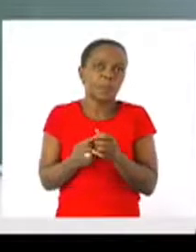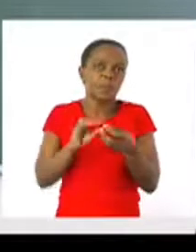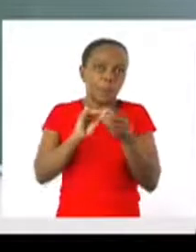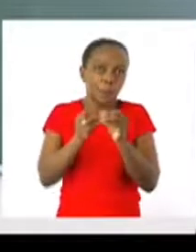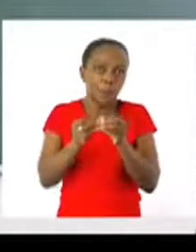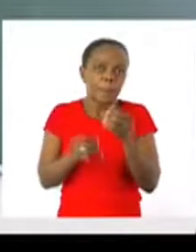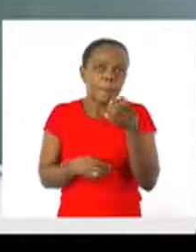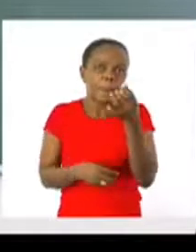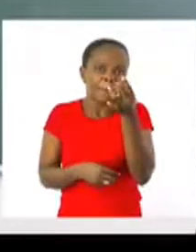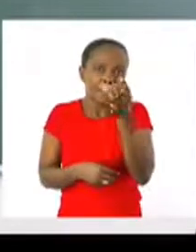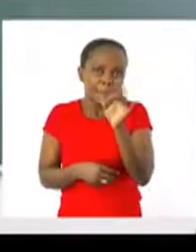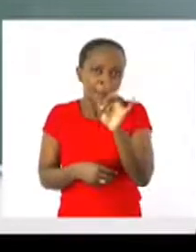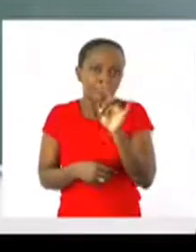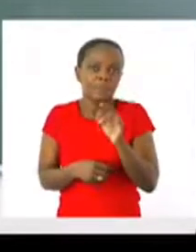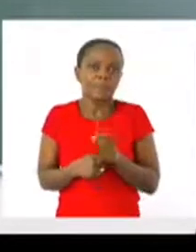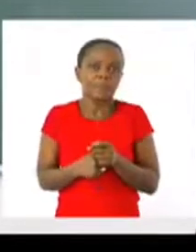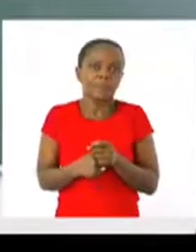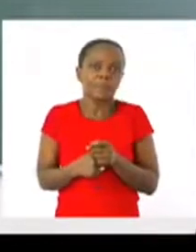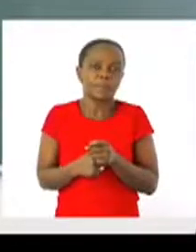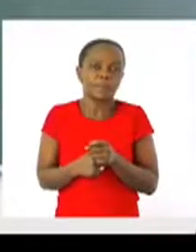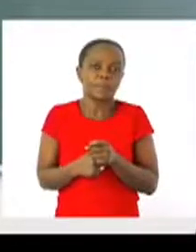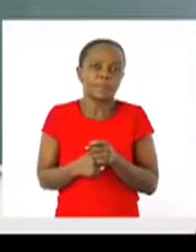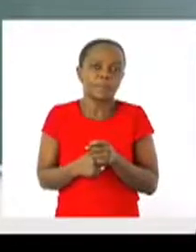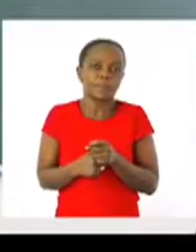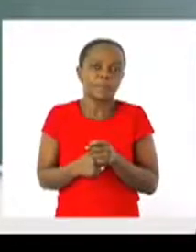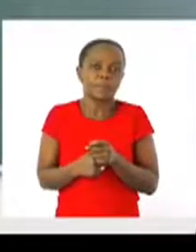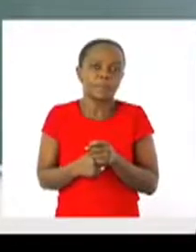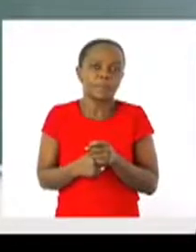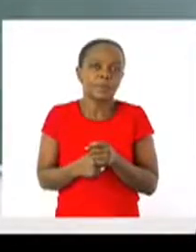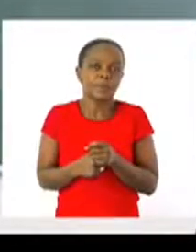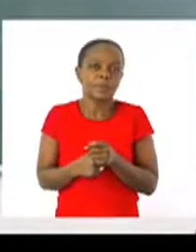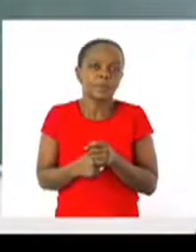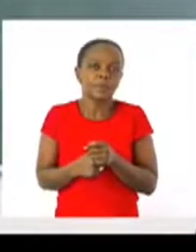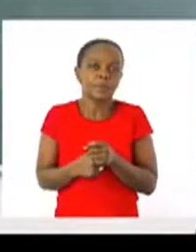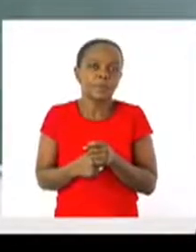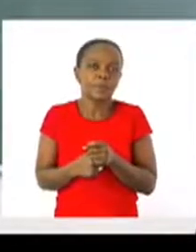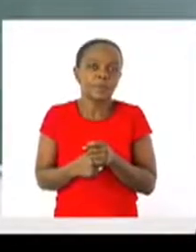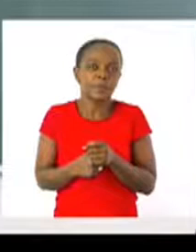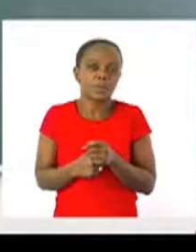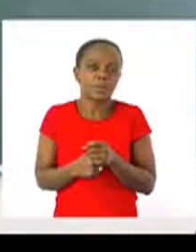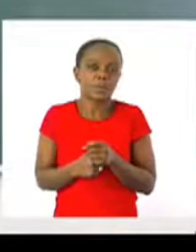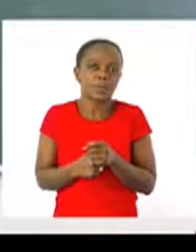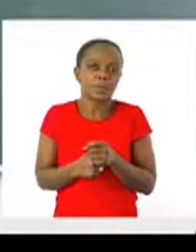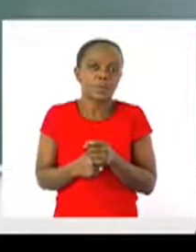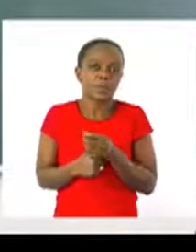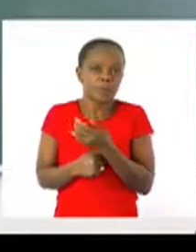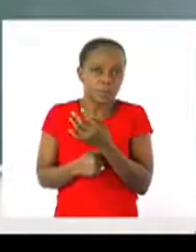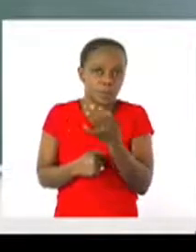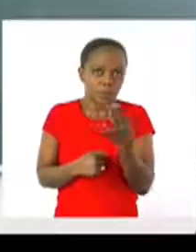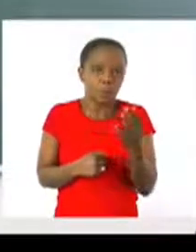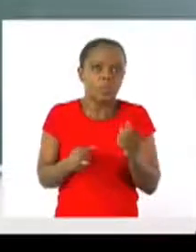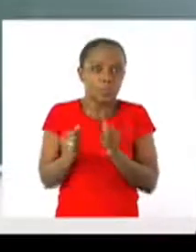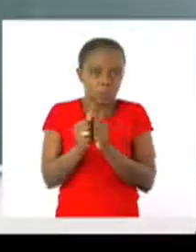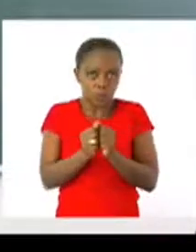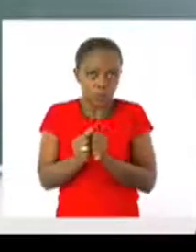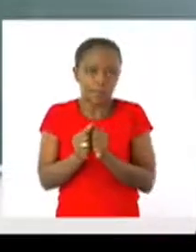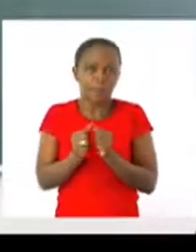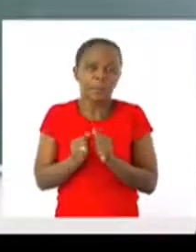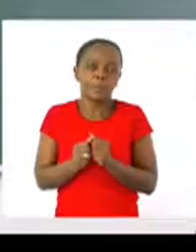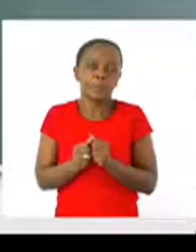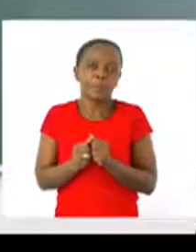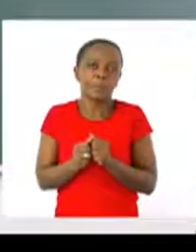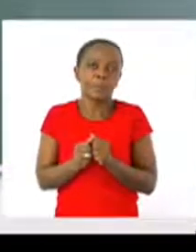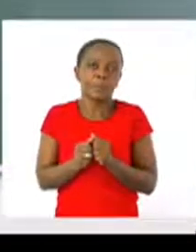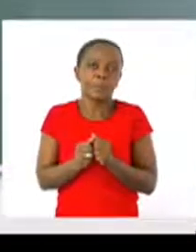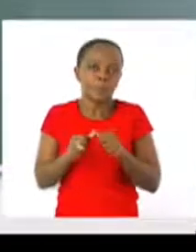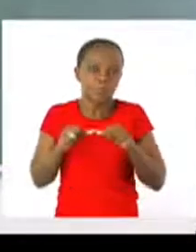Our answer is 8. I hope you were able to count with me together. We are going